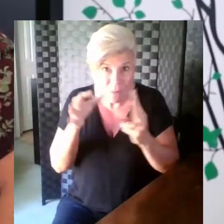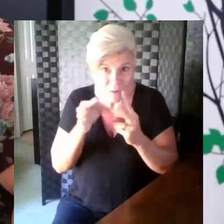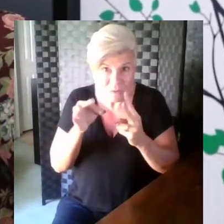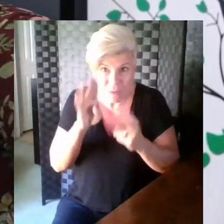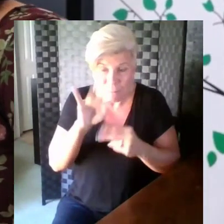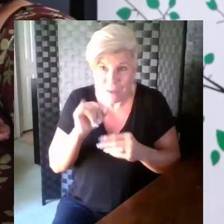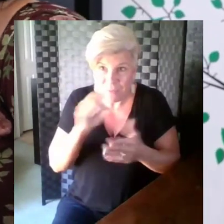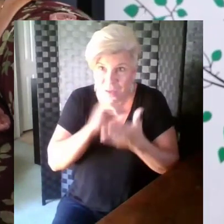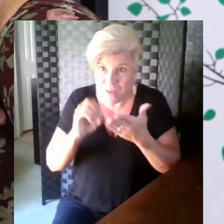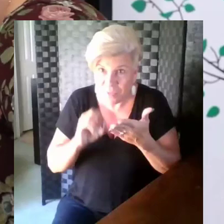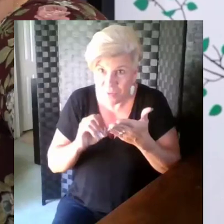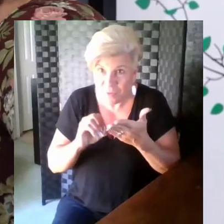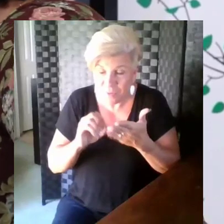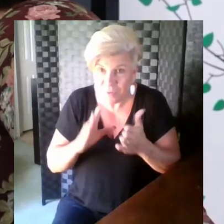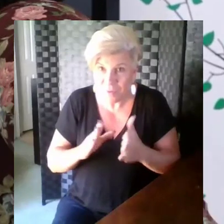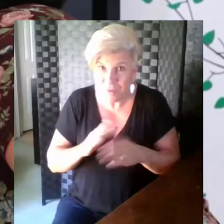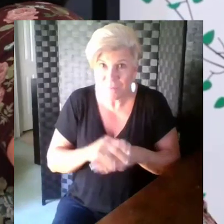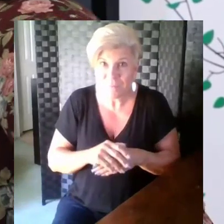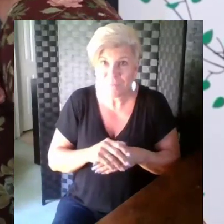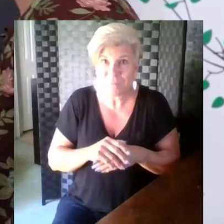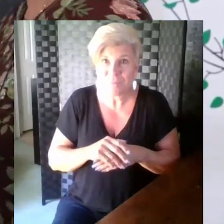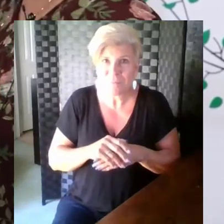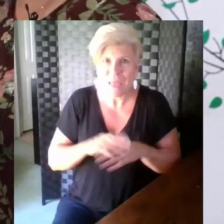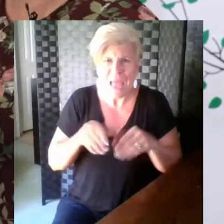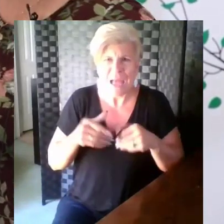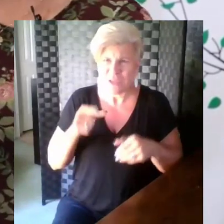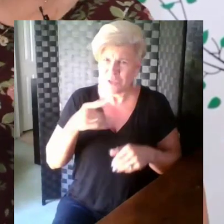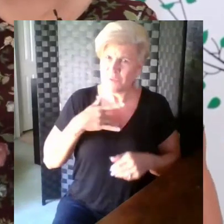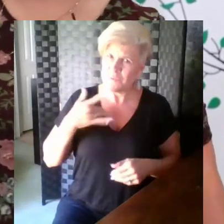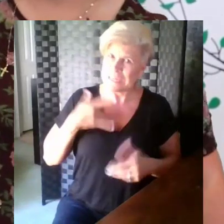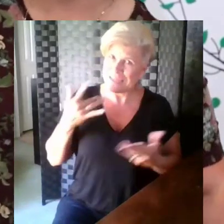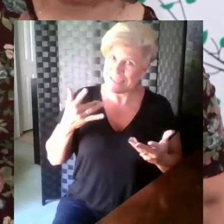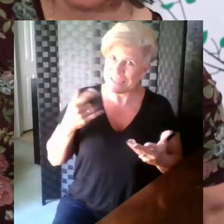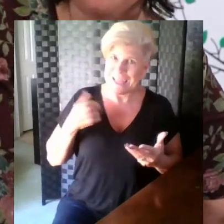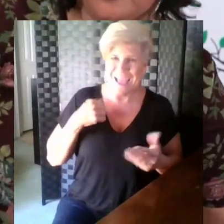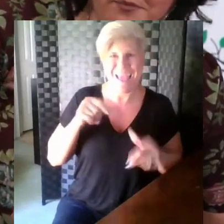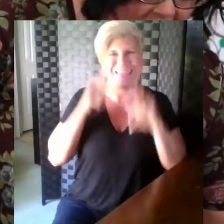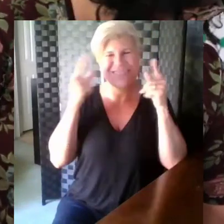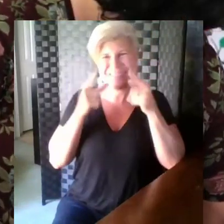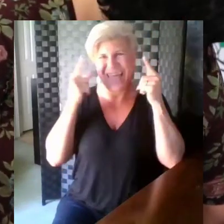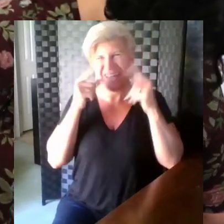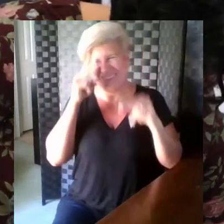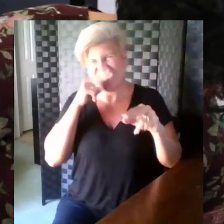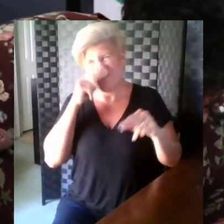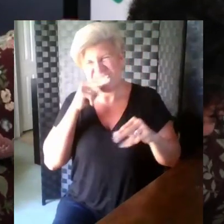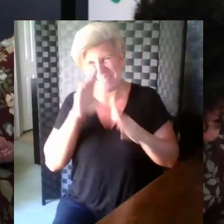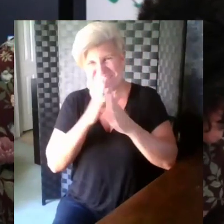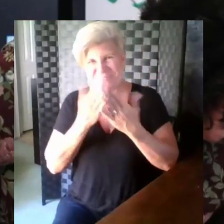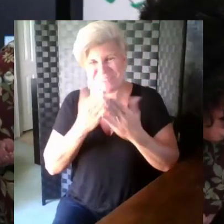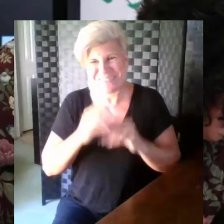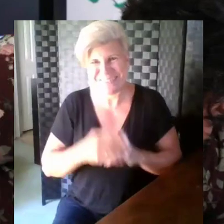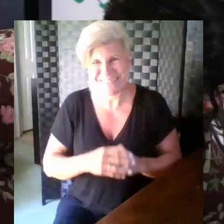by the author for this story? How did it make us feel? Well, I laughed. That's a pretty funny book.